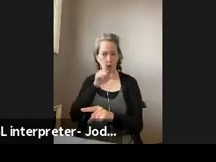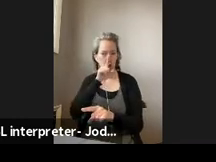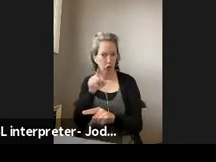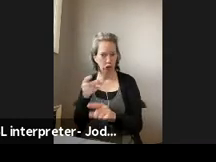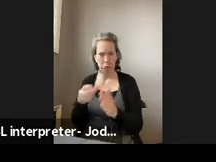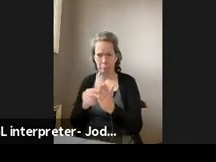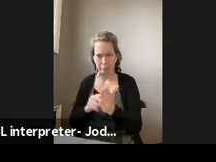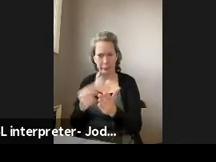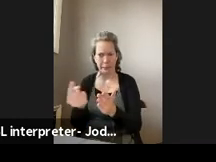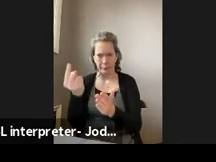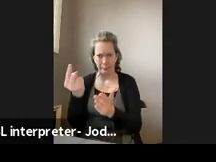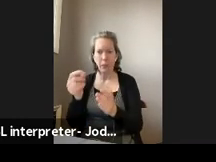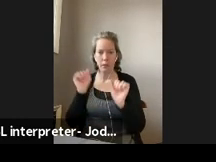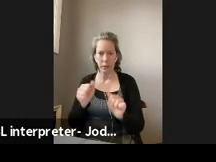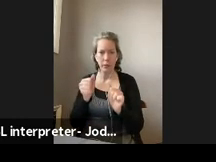point.